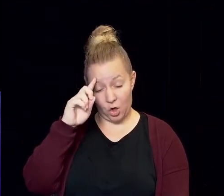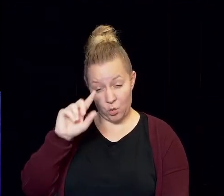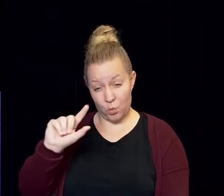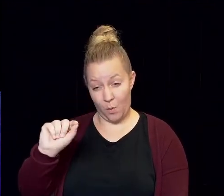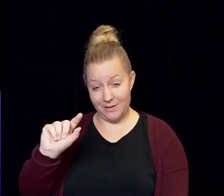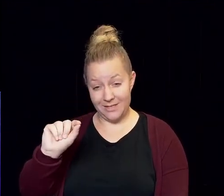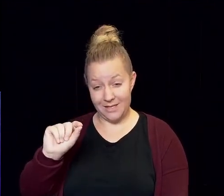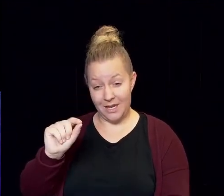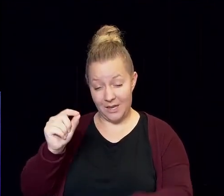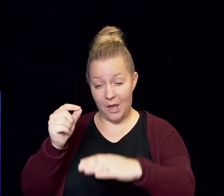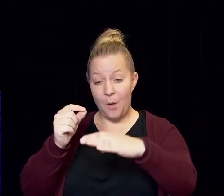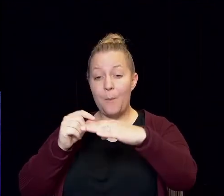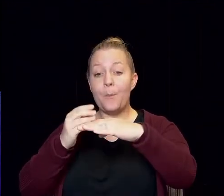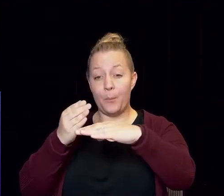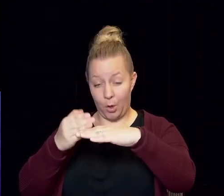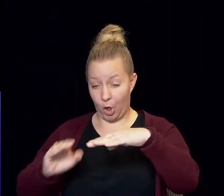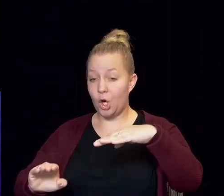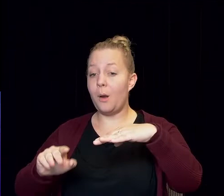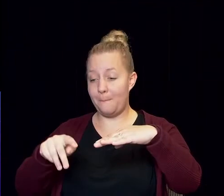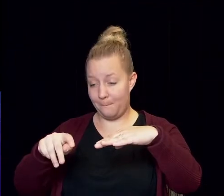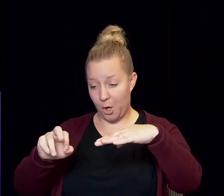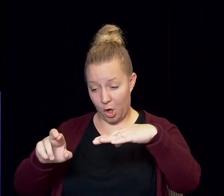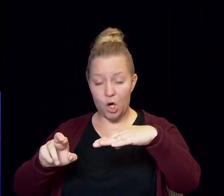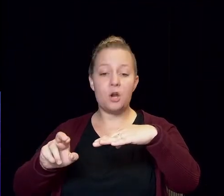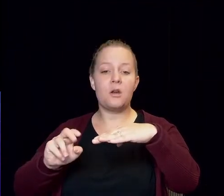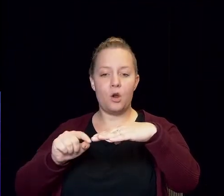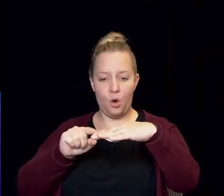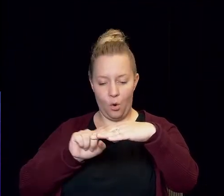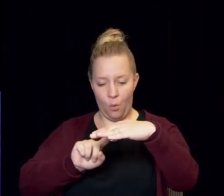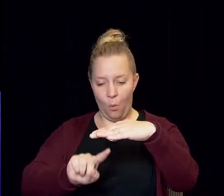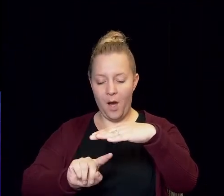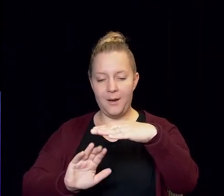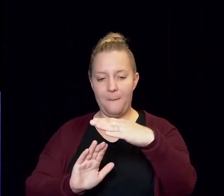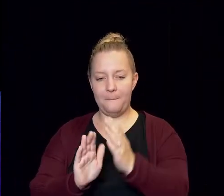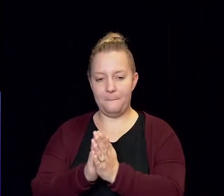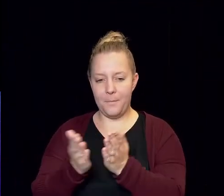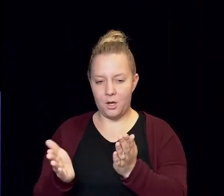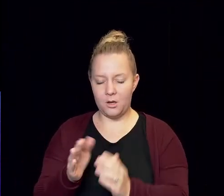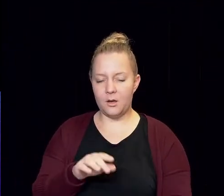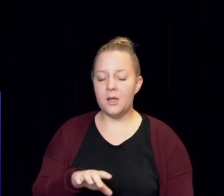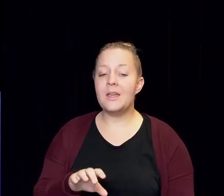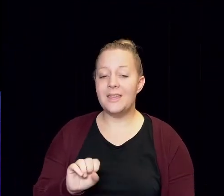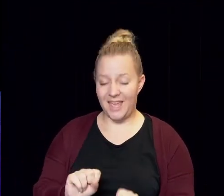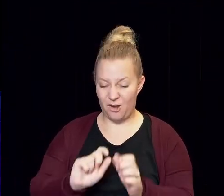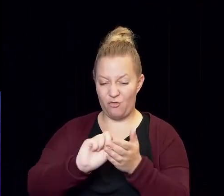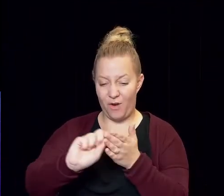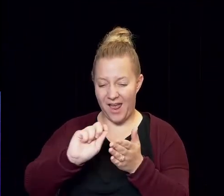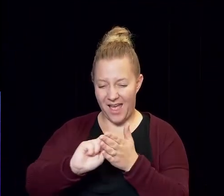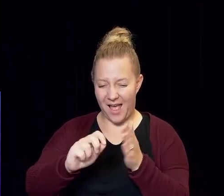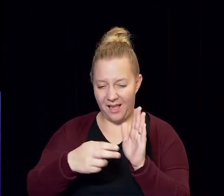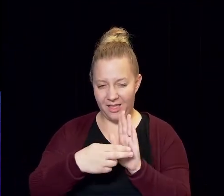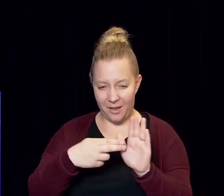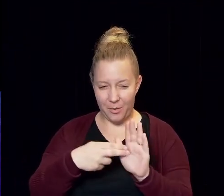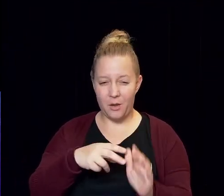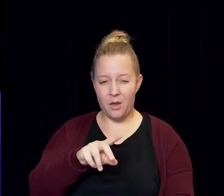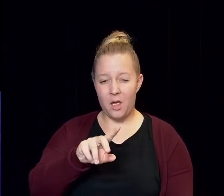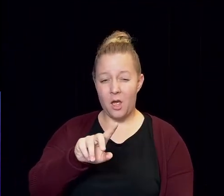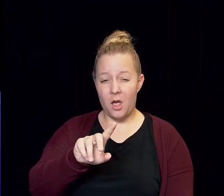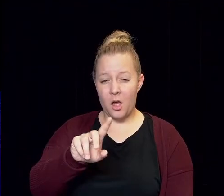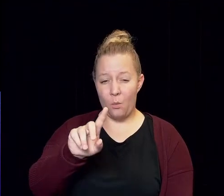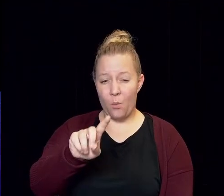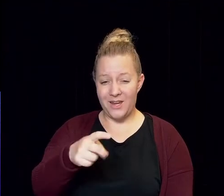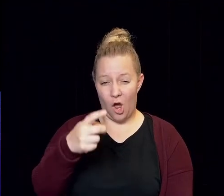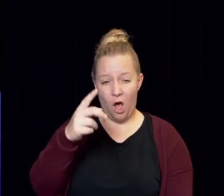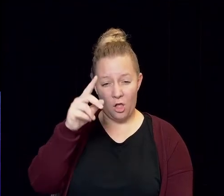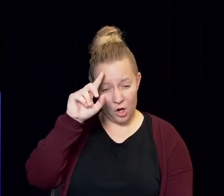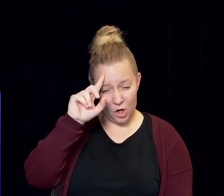per 1 book. And again, we can also rewrite this as $1.20 per book. It does not matter